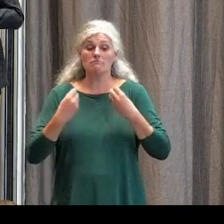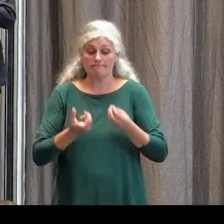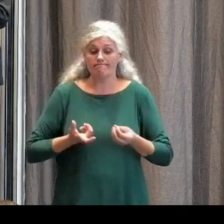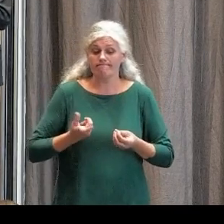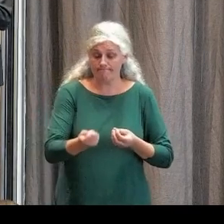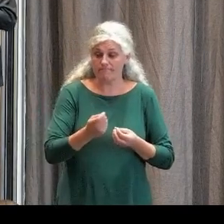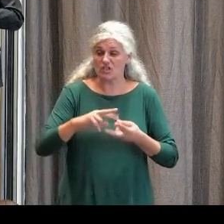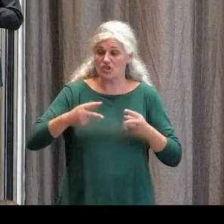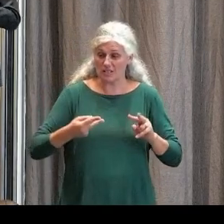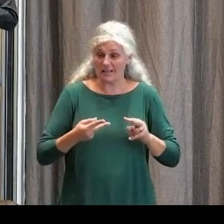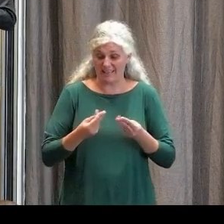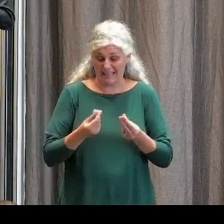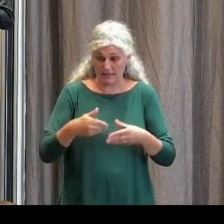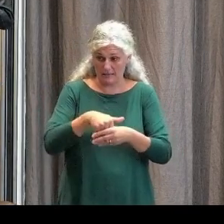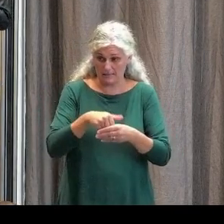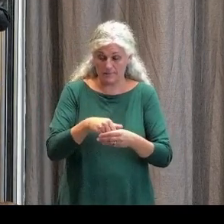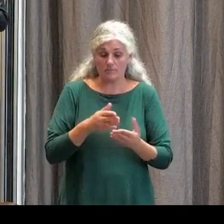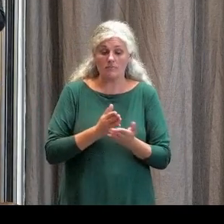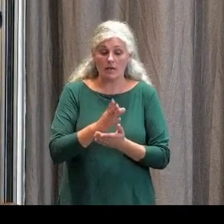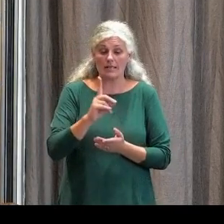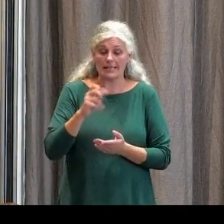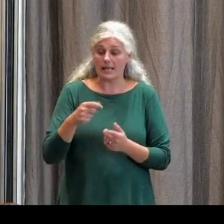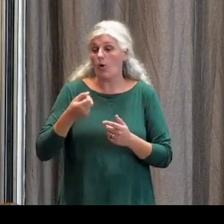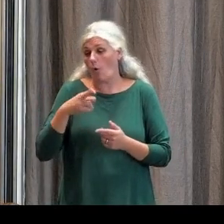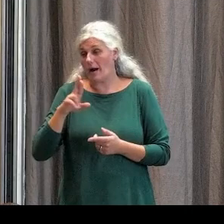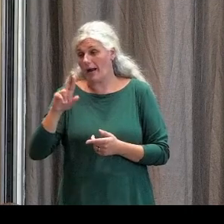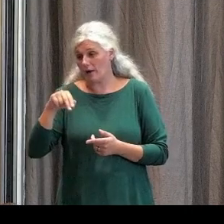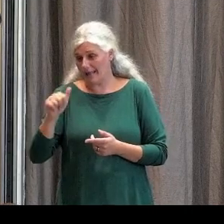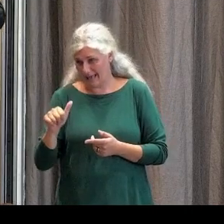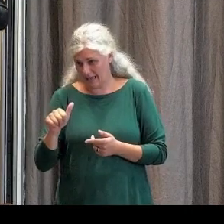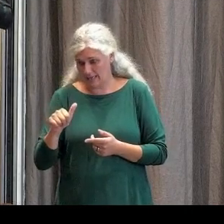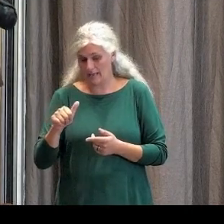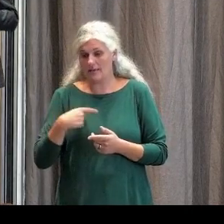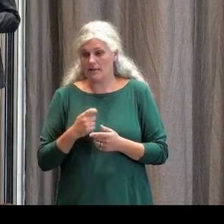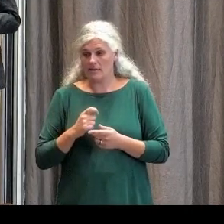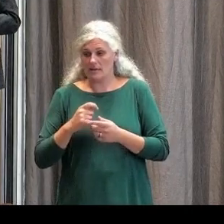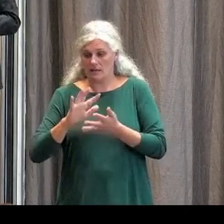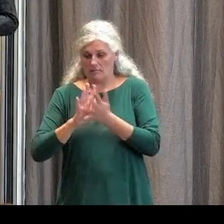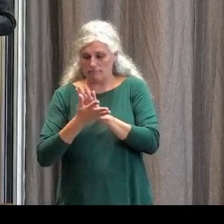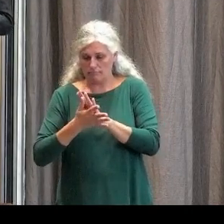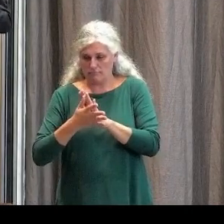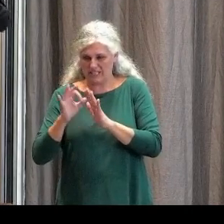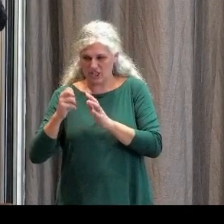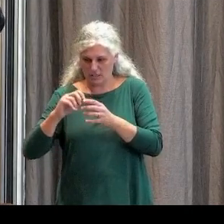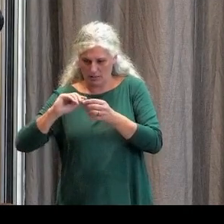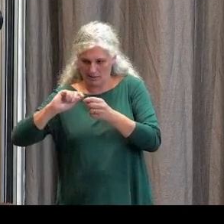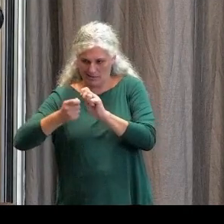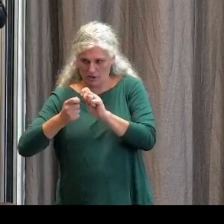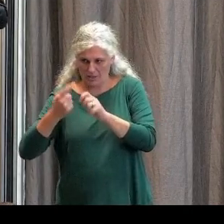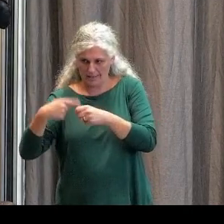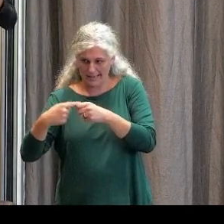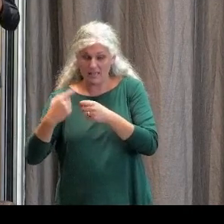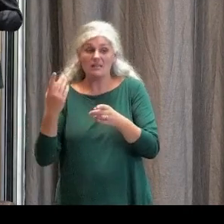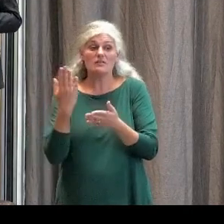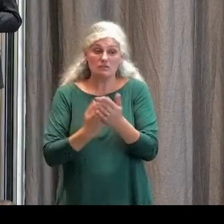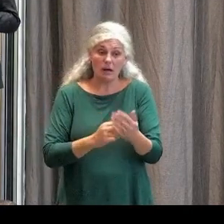material, either DNA or RNA, to modify a gene product. So some of the COVID